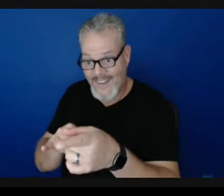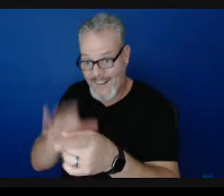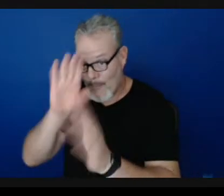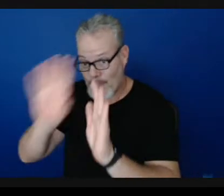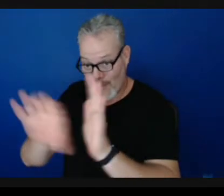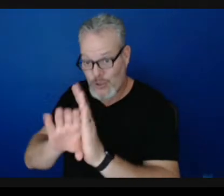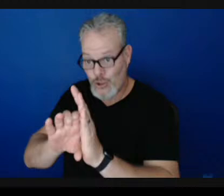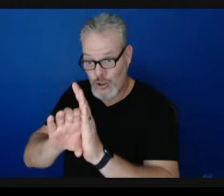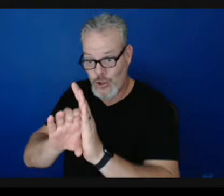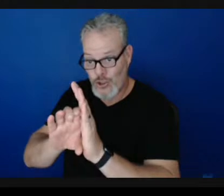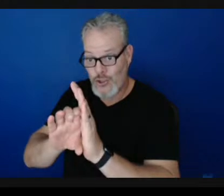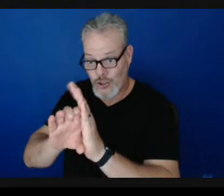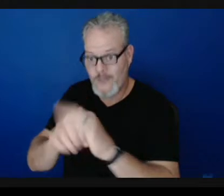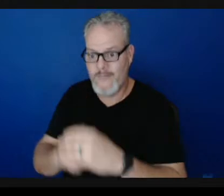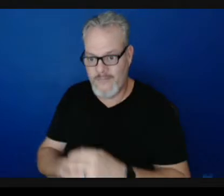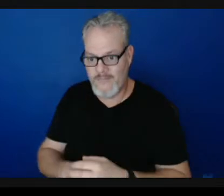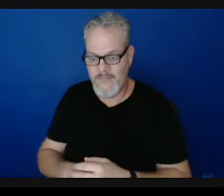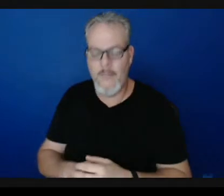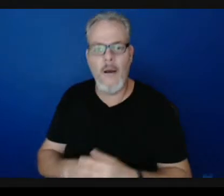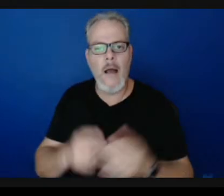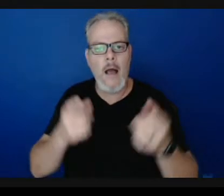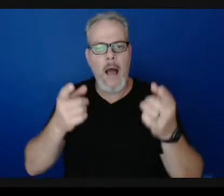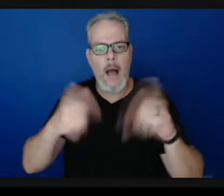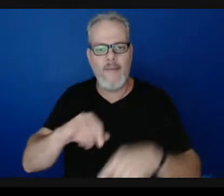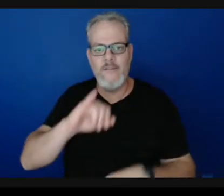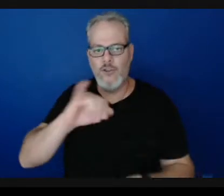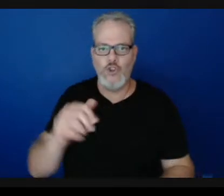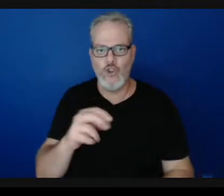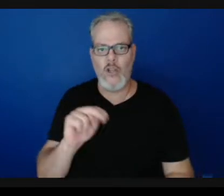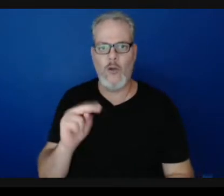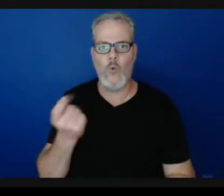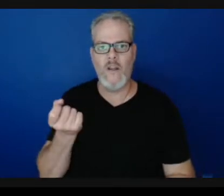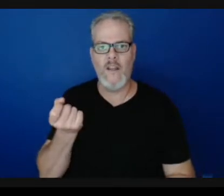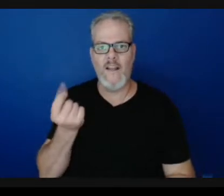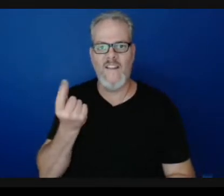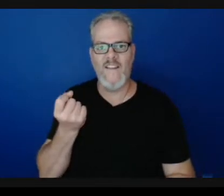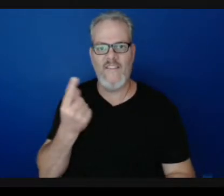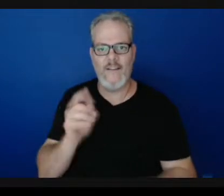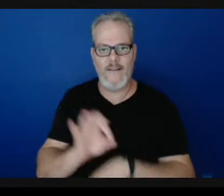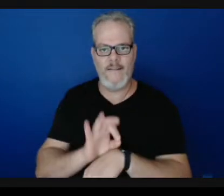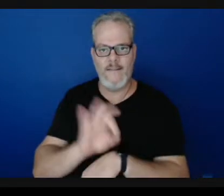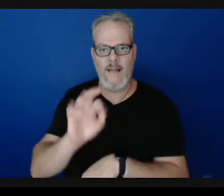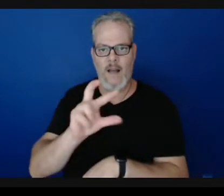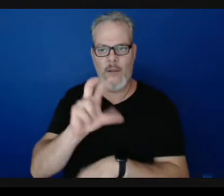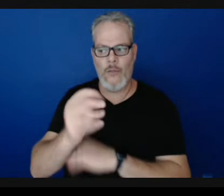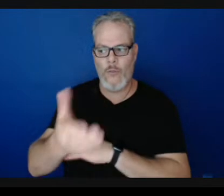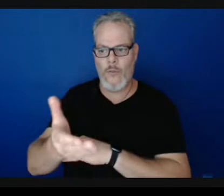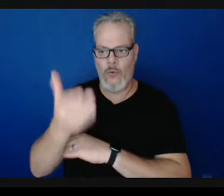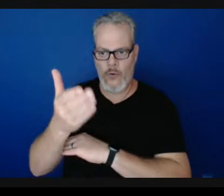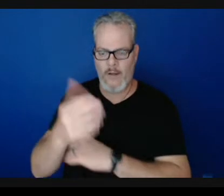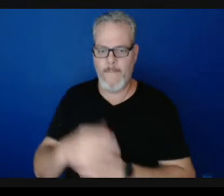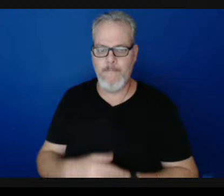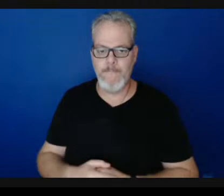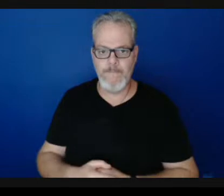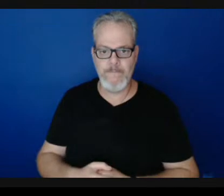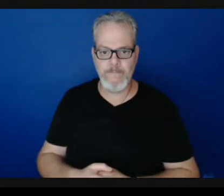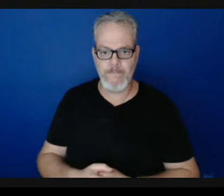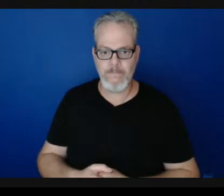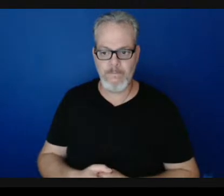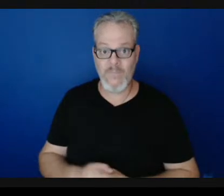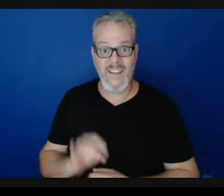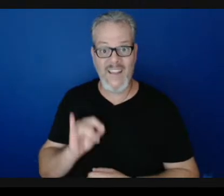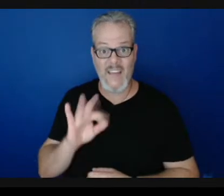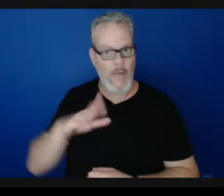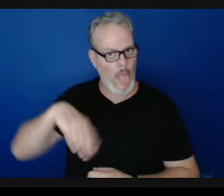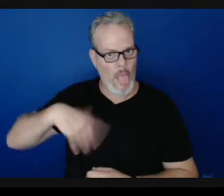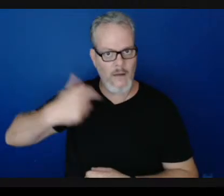before. That is Saturday, January 11th at 9:30 a.m. And if you have not subscribed